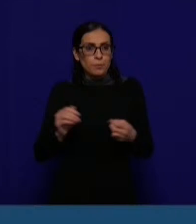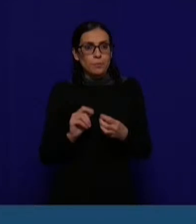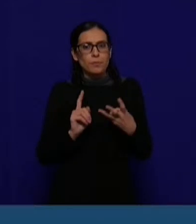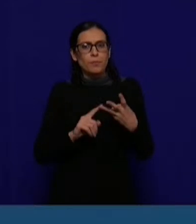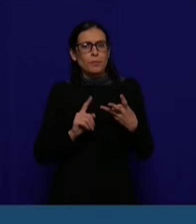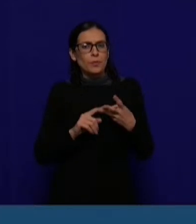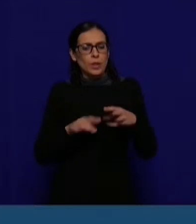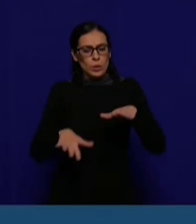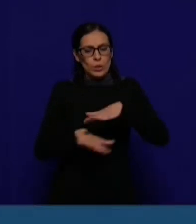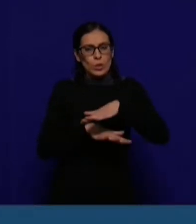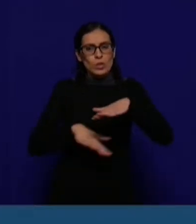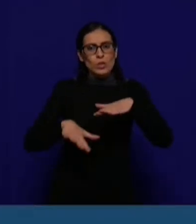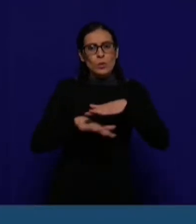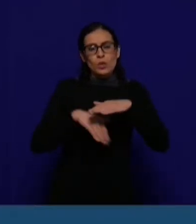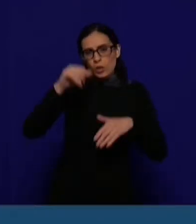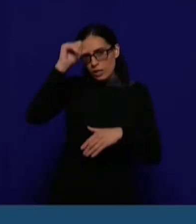fl-Indja,